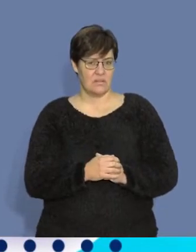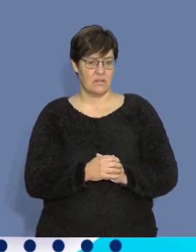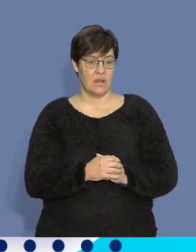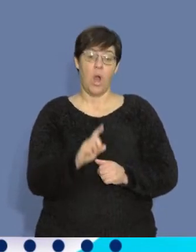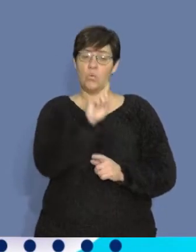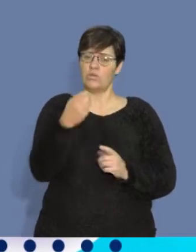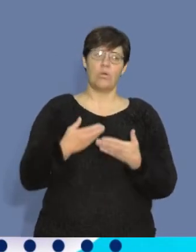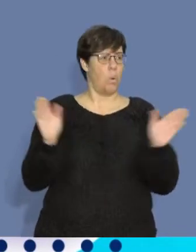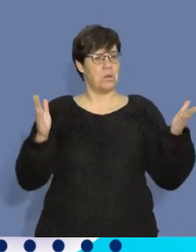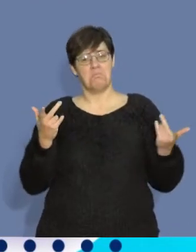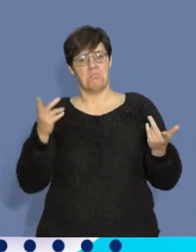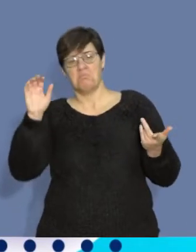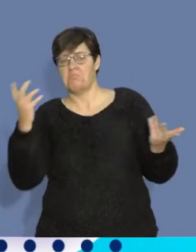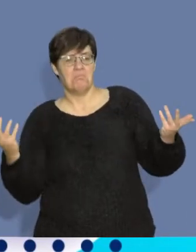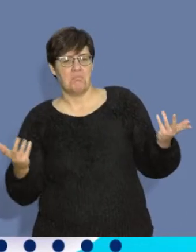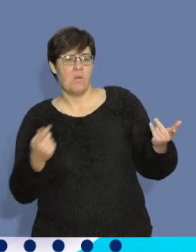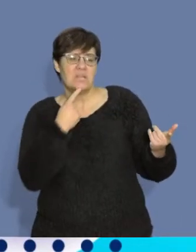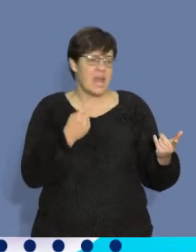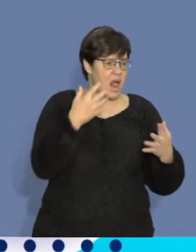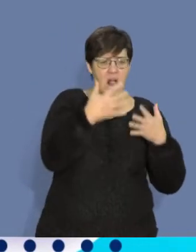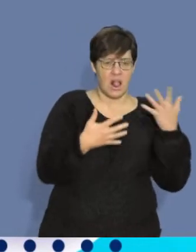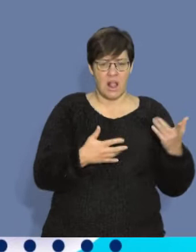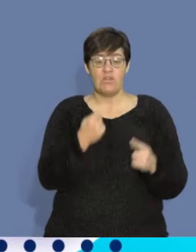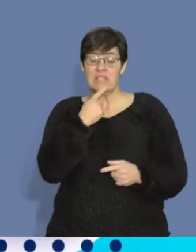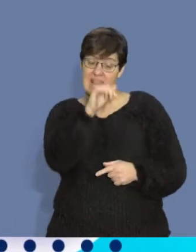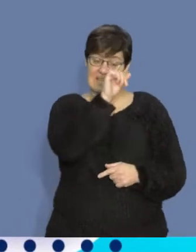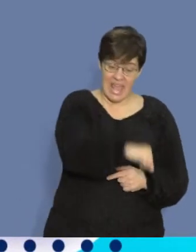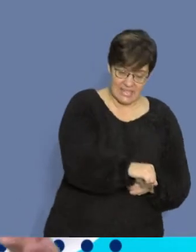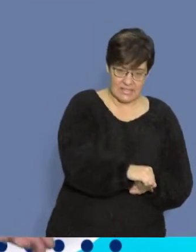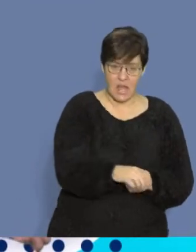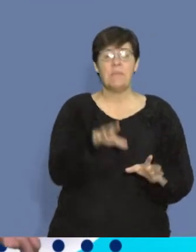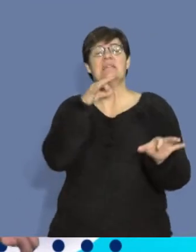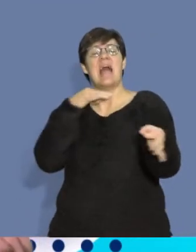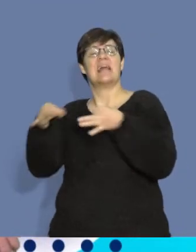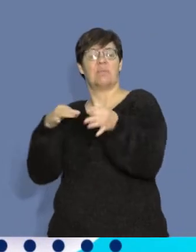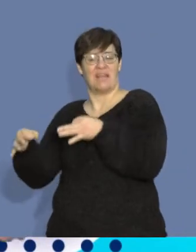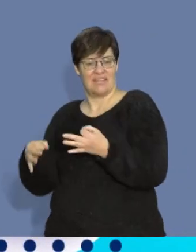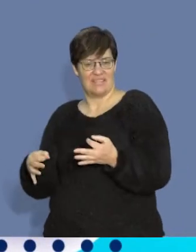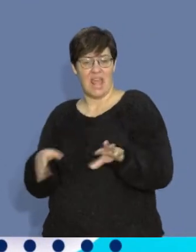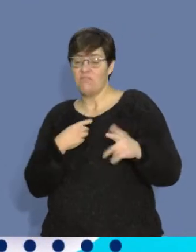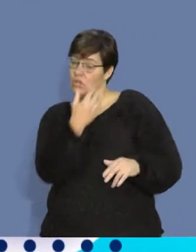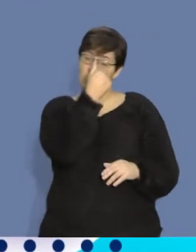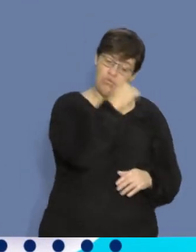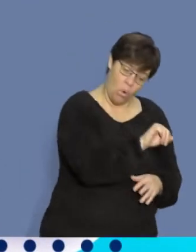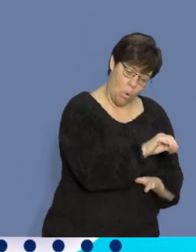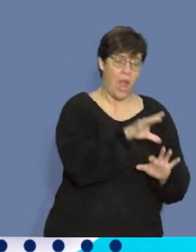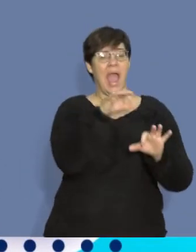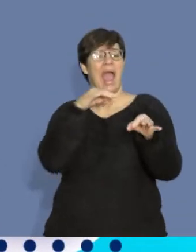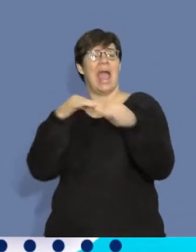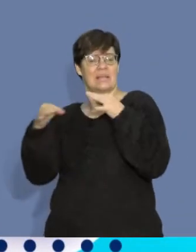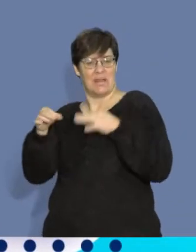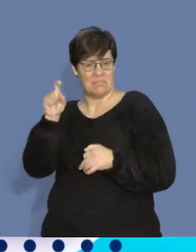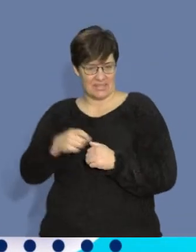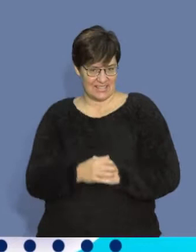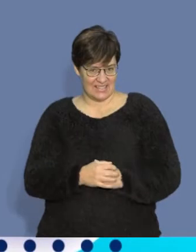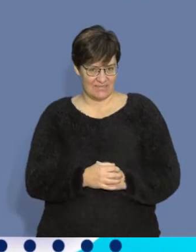question, right? And anything that you say, if you justify it, you will then obviously get a mark for it. So what we're saying here